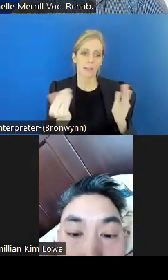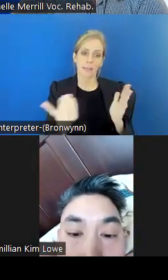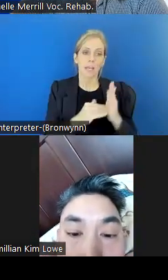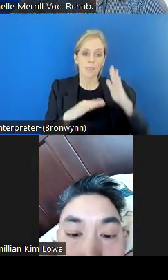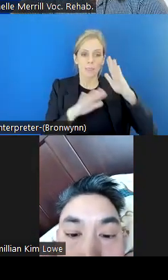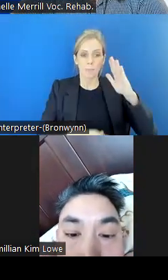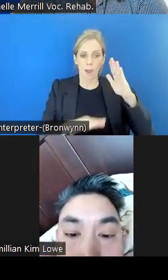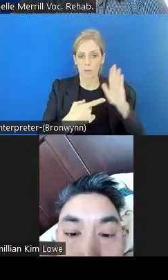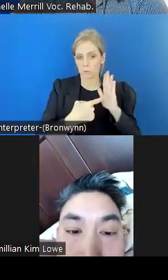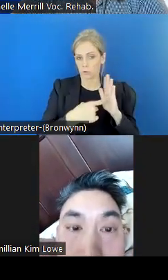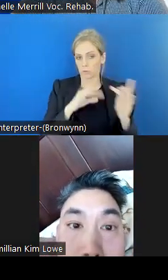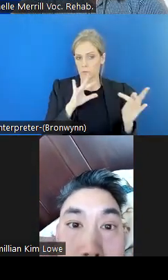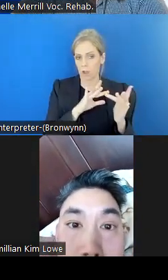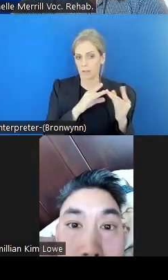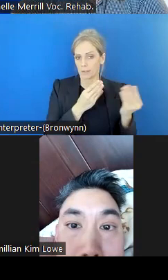I'll go to the news tab.